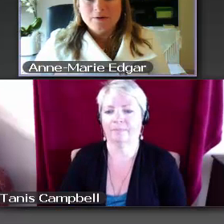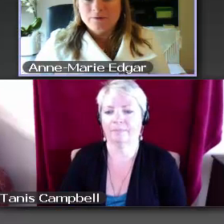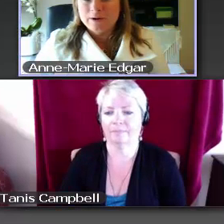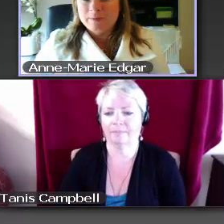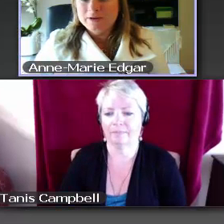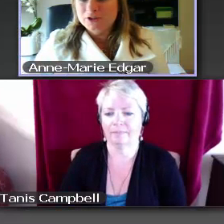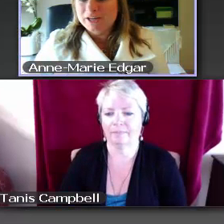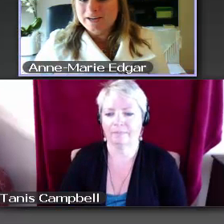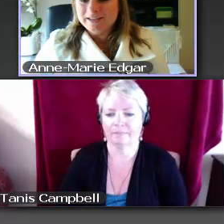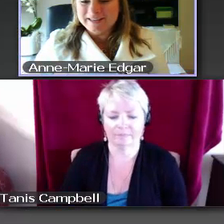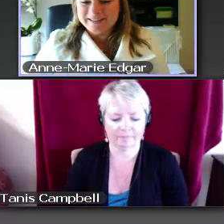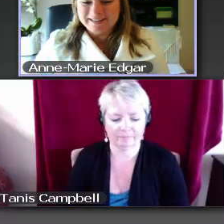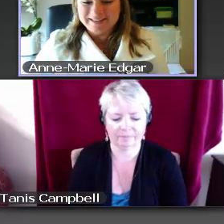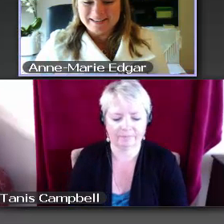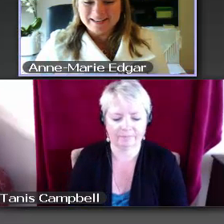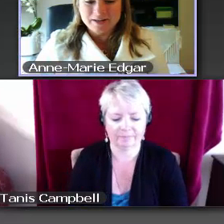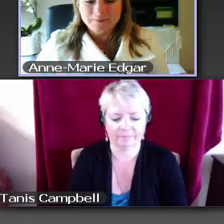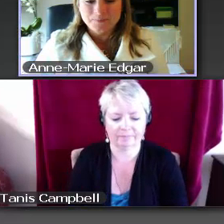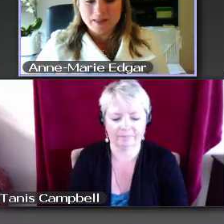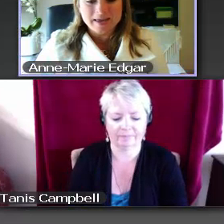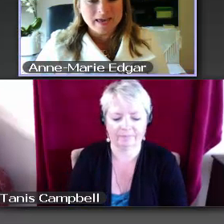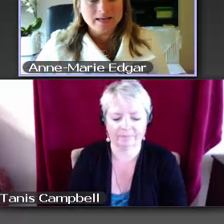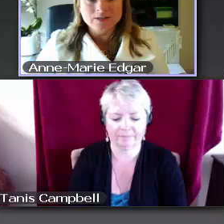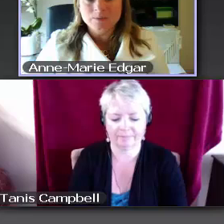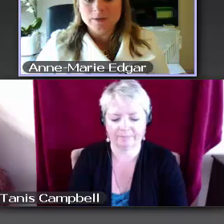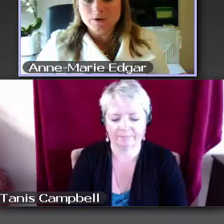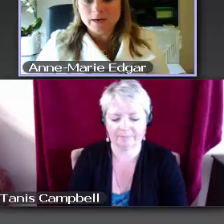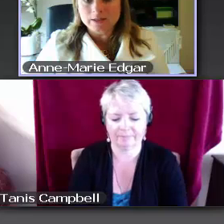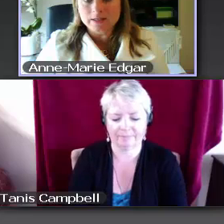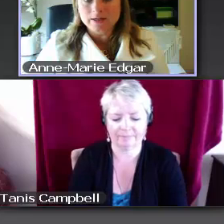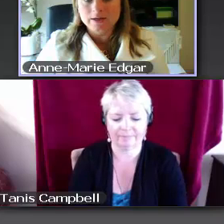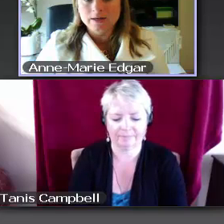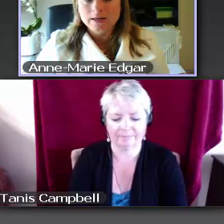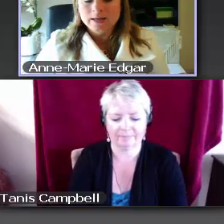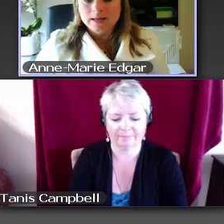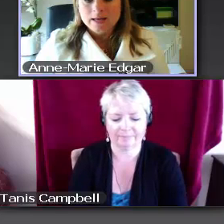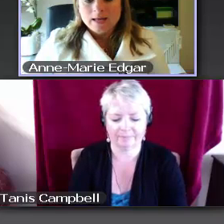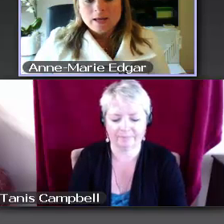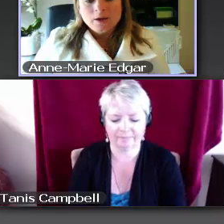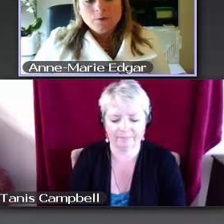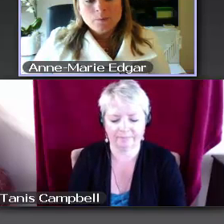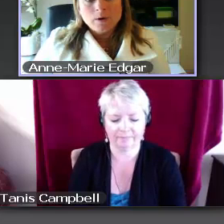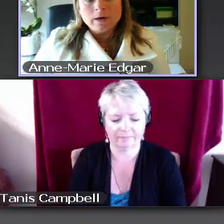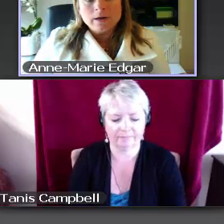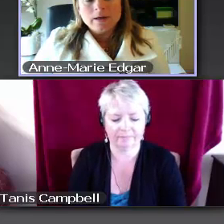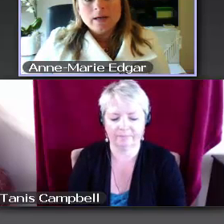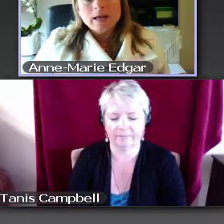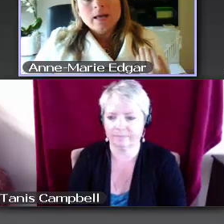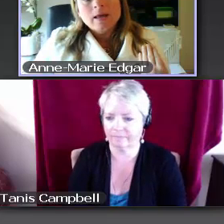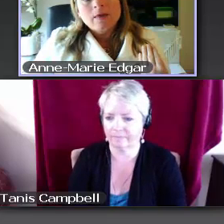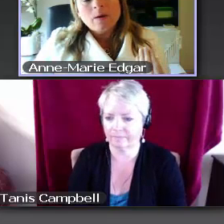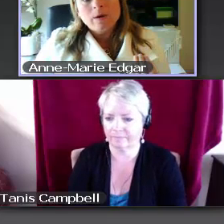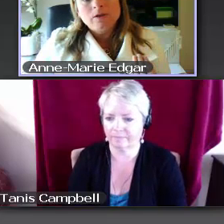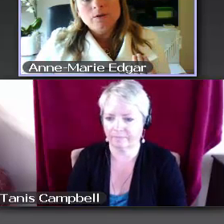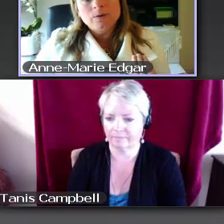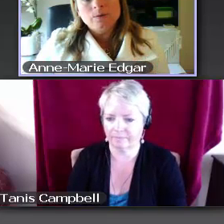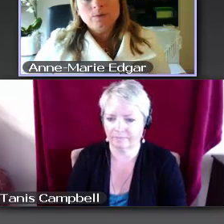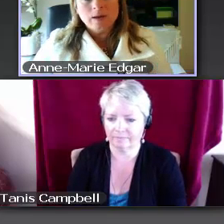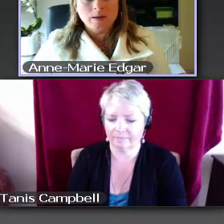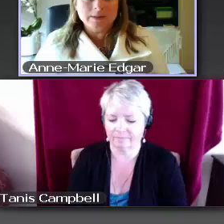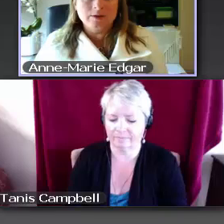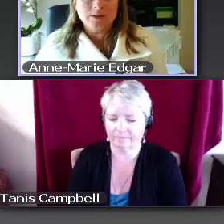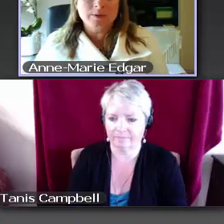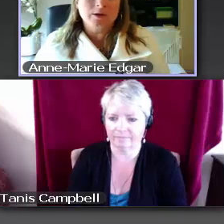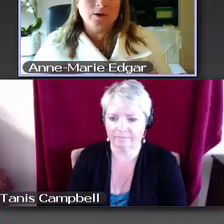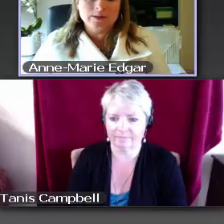Great, thank you very much, Doug. Again, it's just really great to hear, the work that we